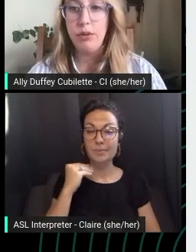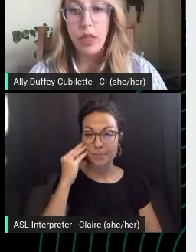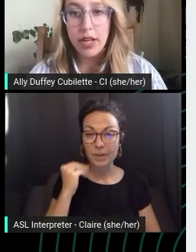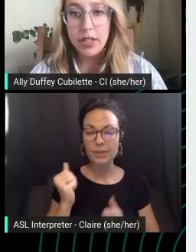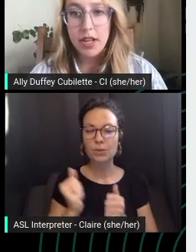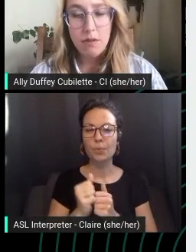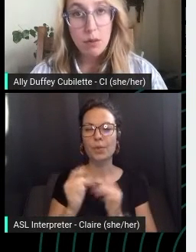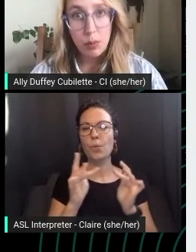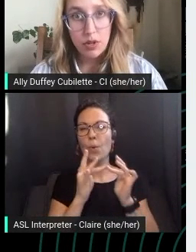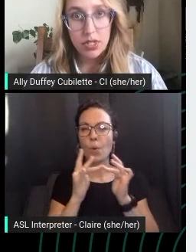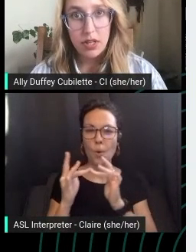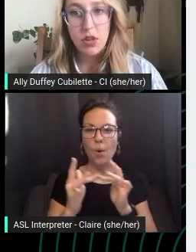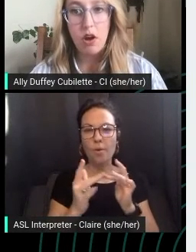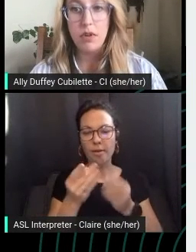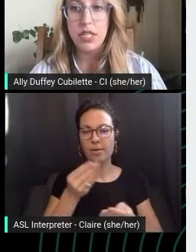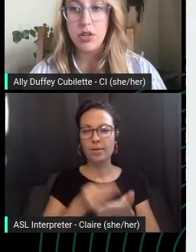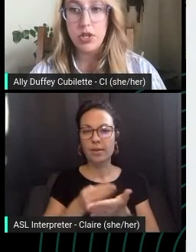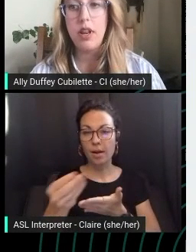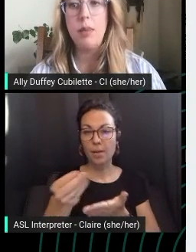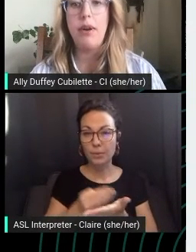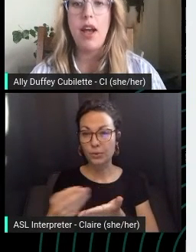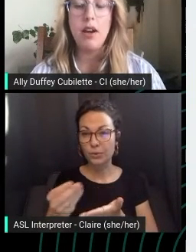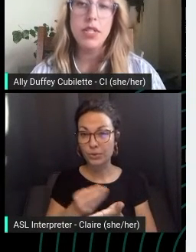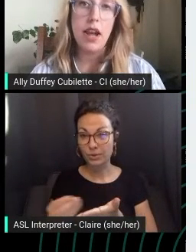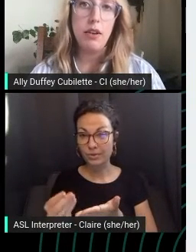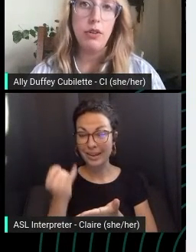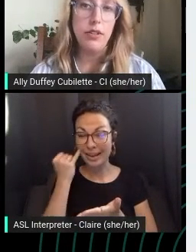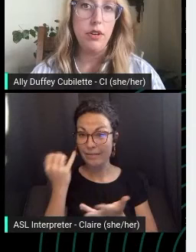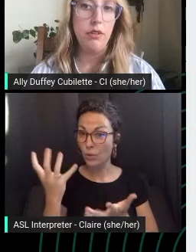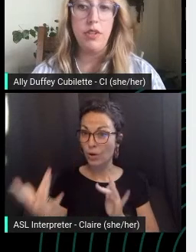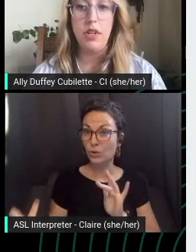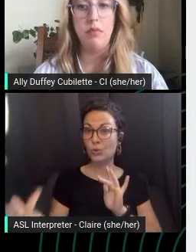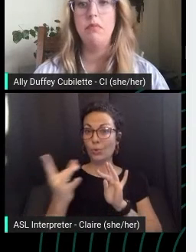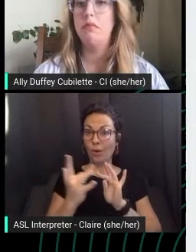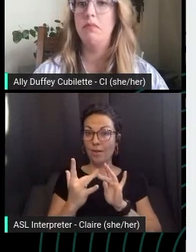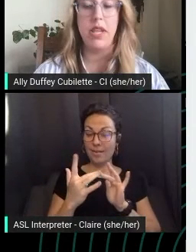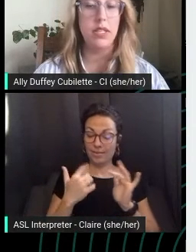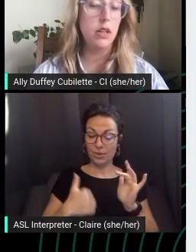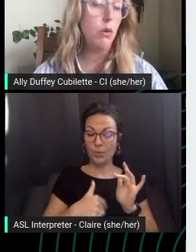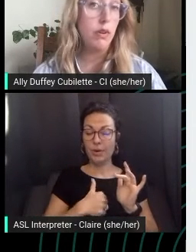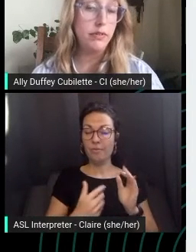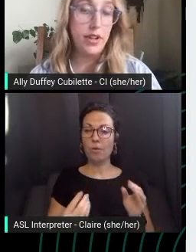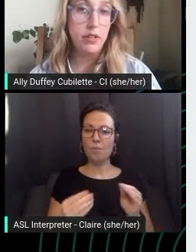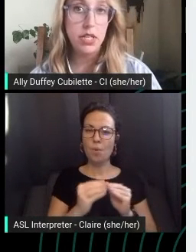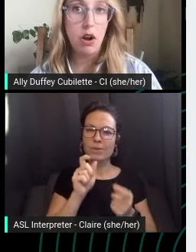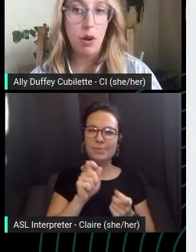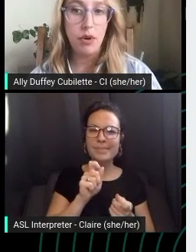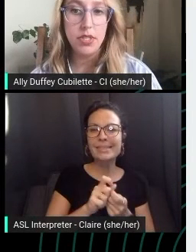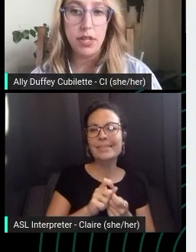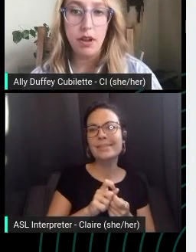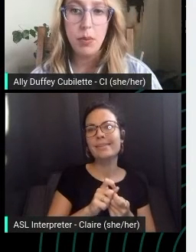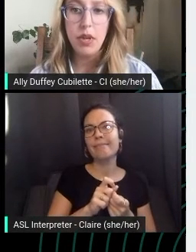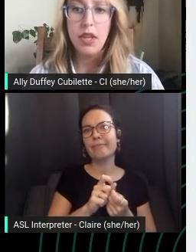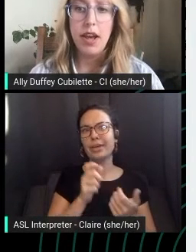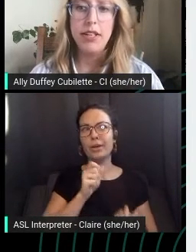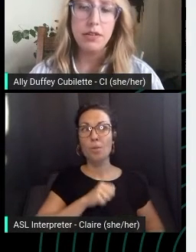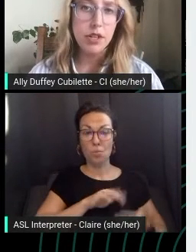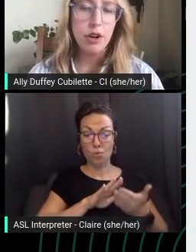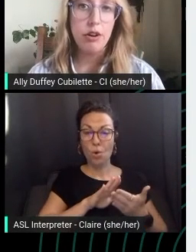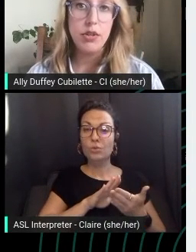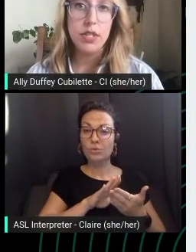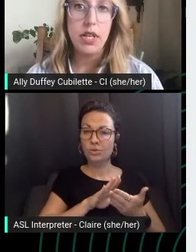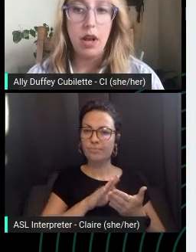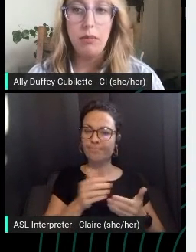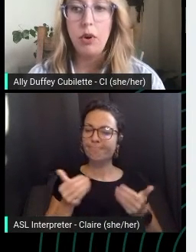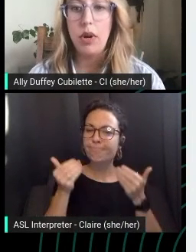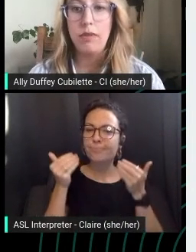if you'd like to have a more personalized conversation about how to tackle either the basic or advanced e-commerce setup, I definitely